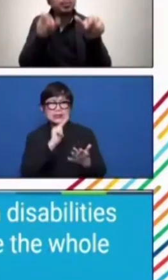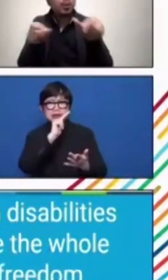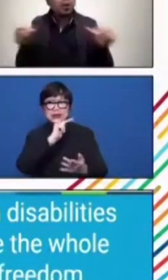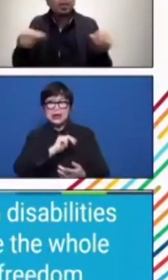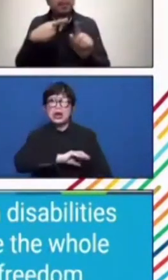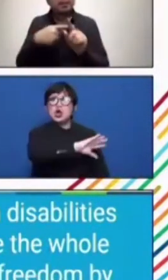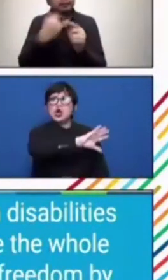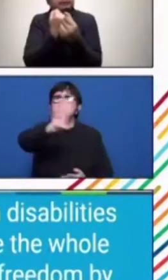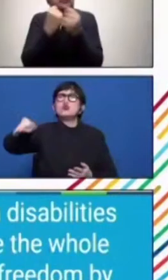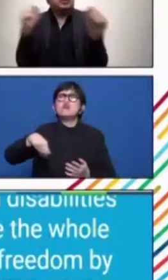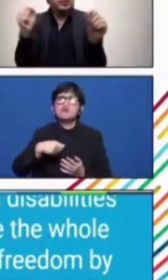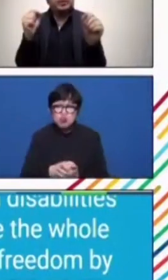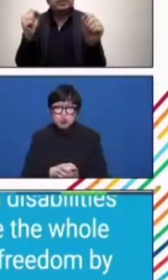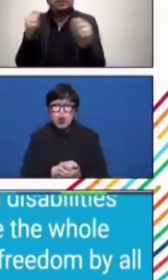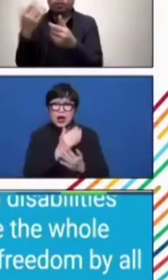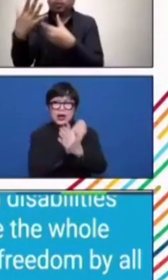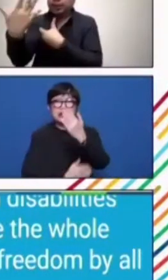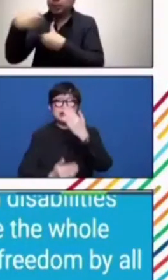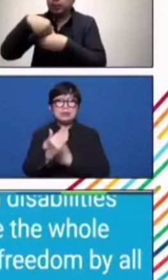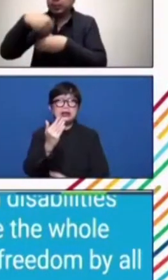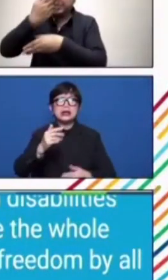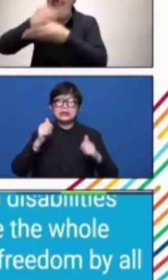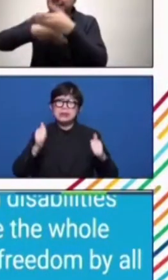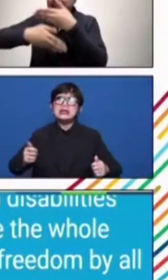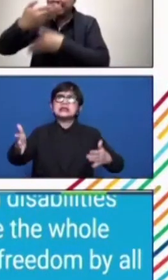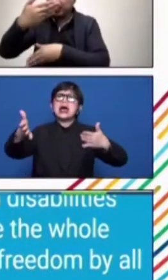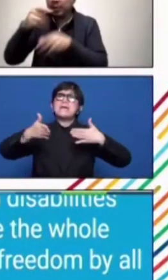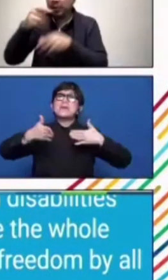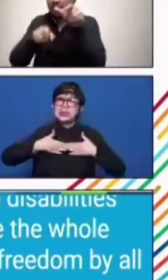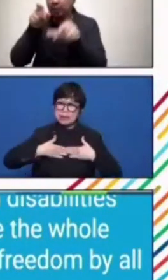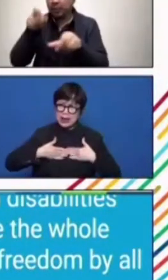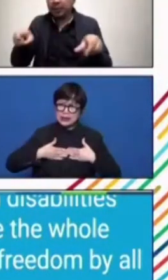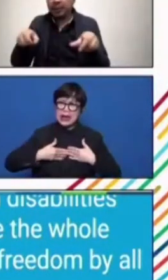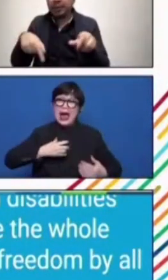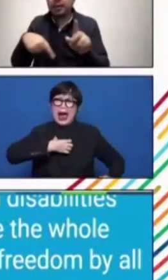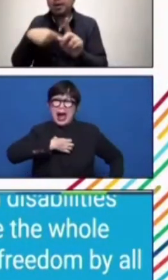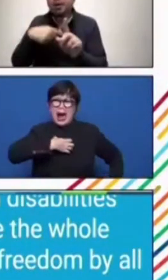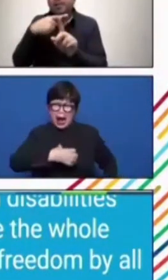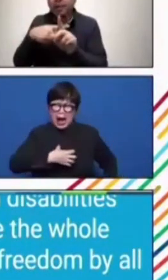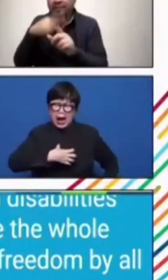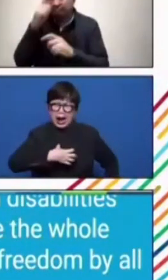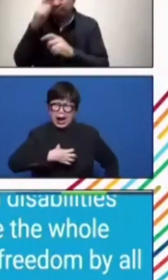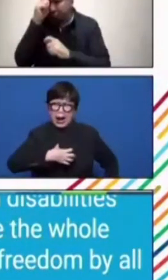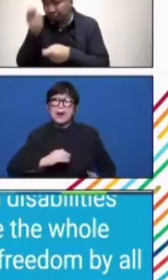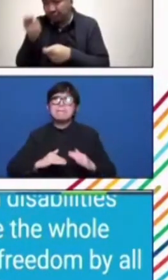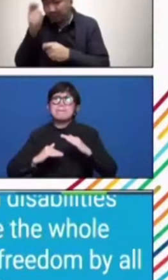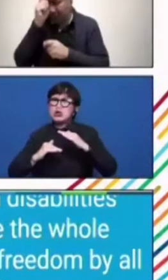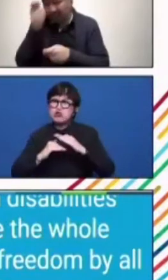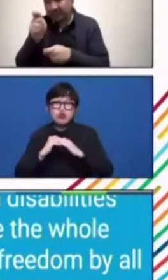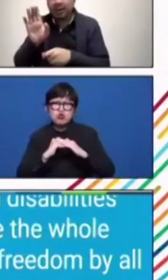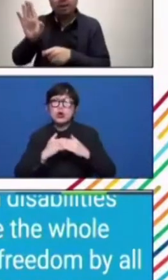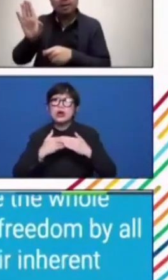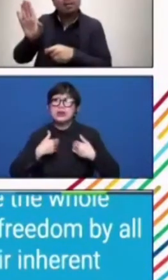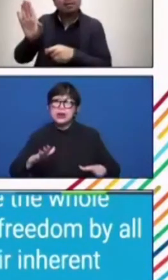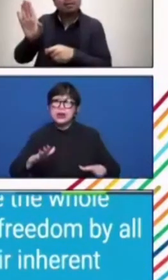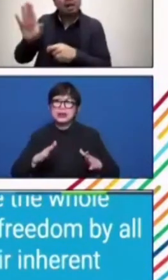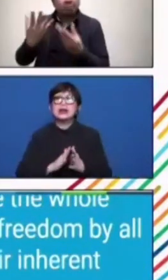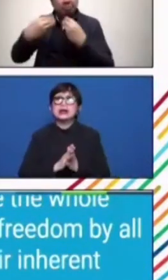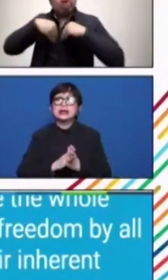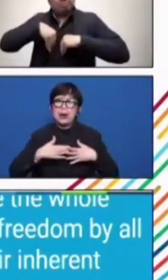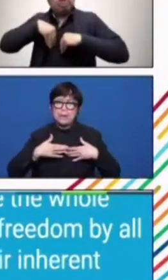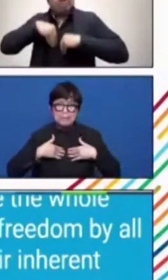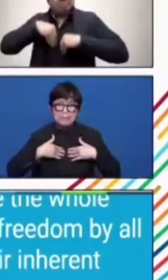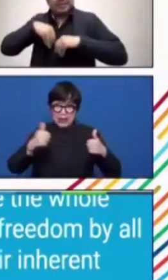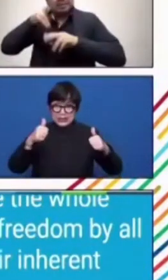all persons with disabilities sent our first respectful their inherent dignity secondly